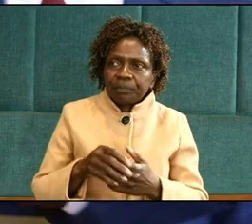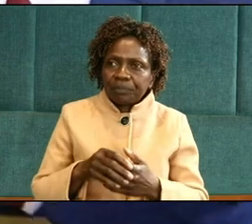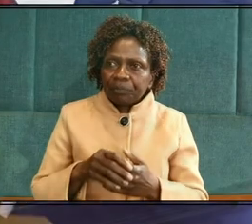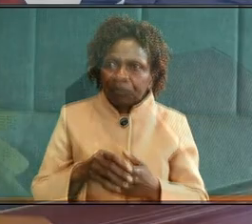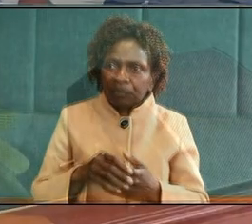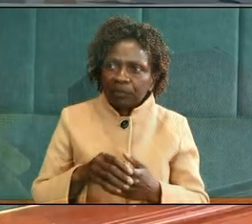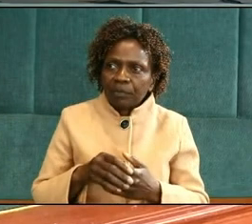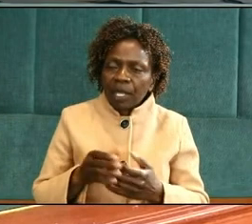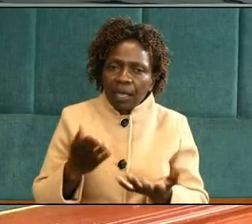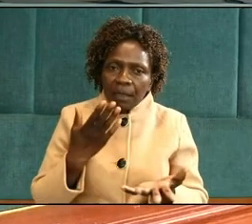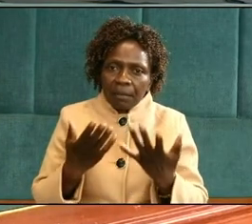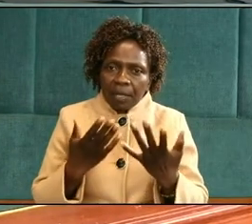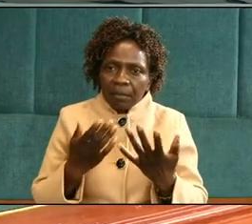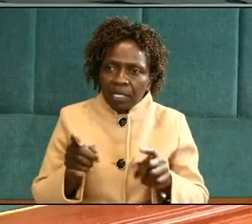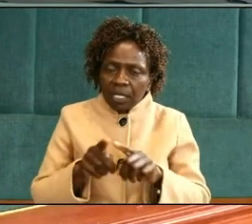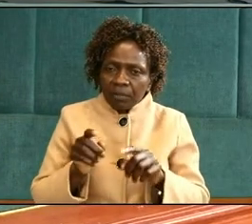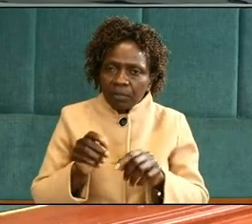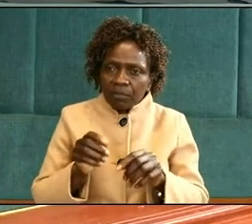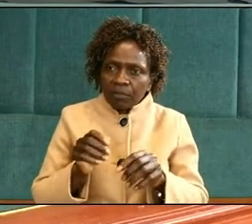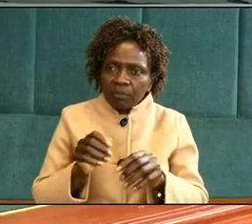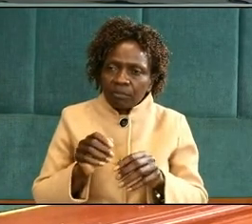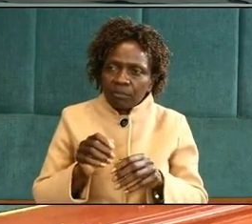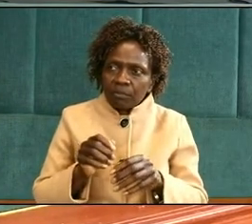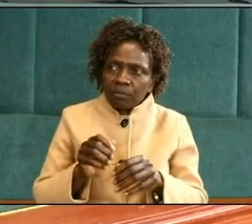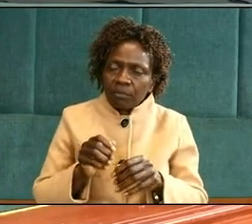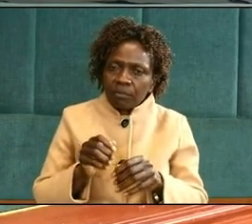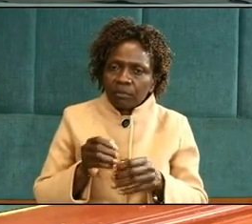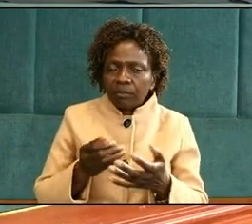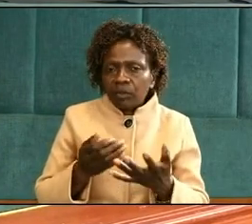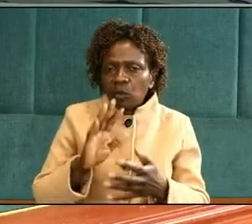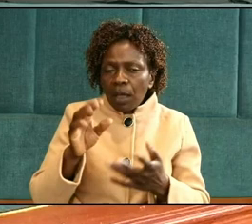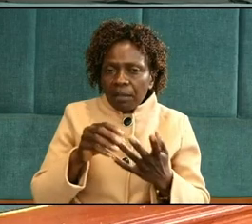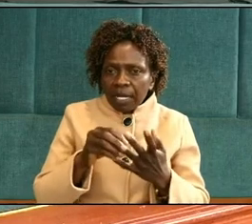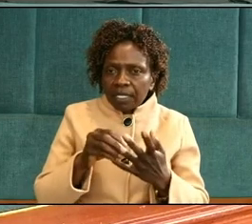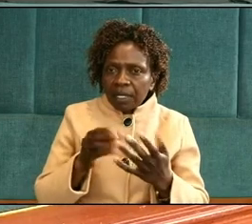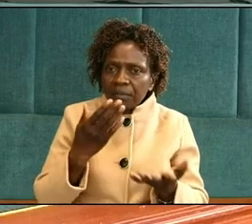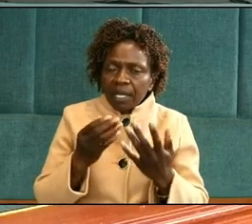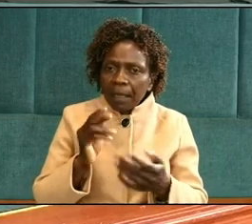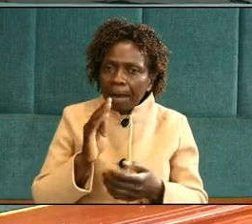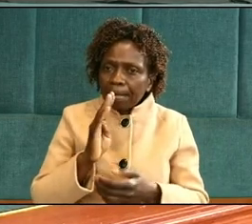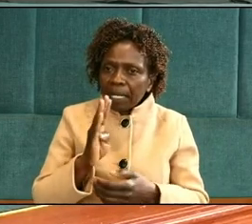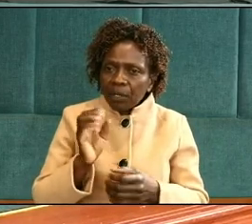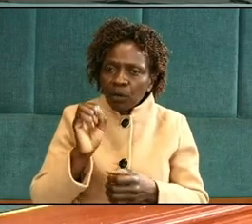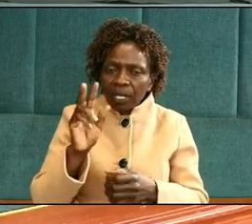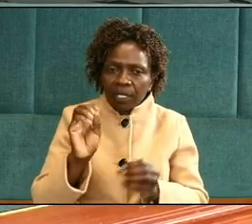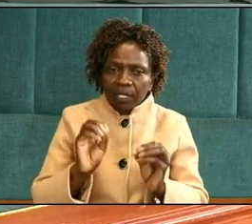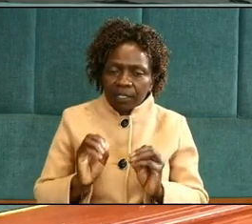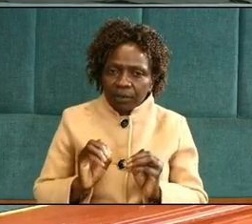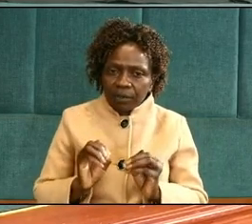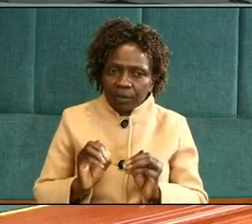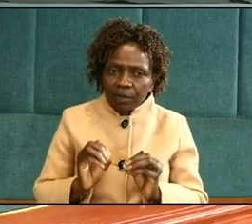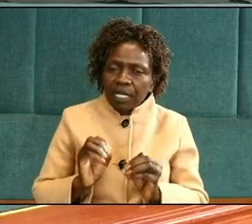It also may be that your marriage may not be okay. It is on life